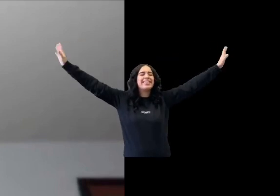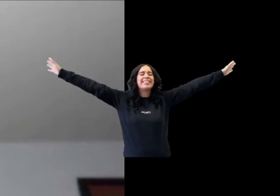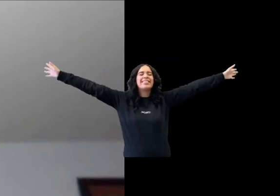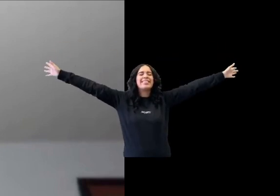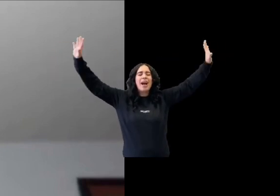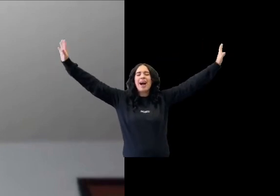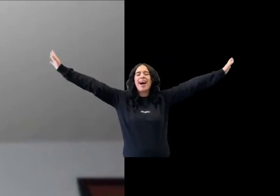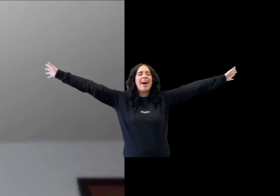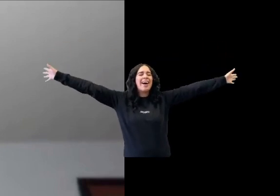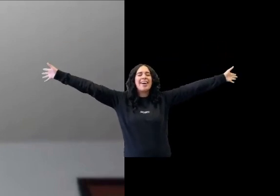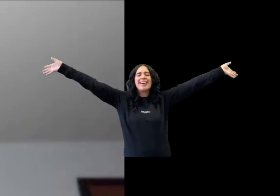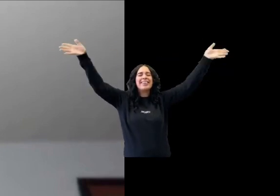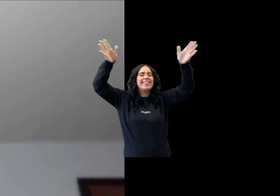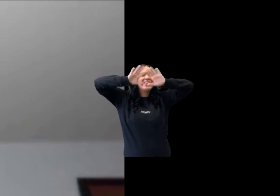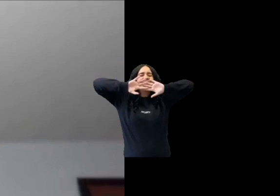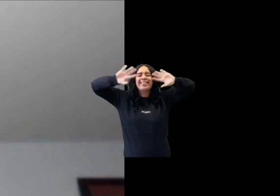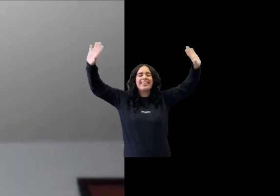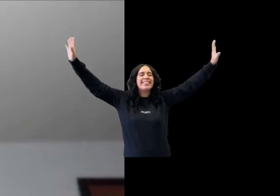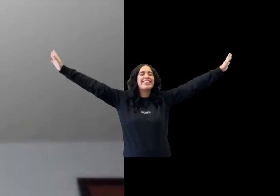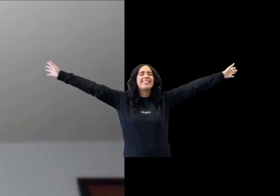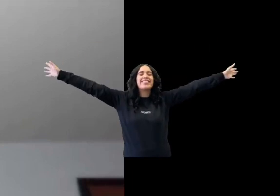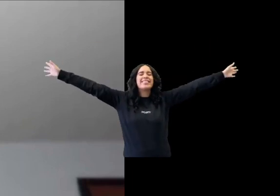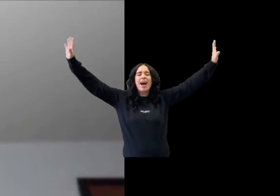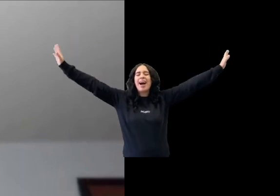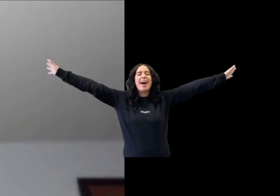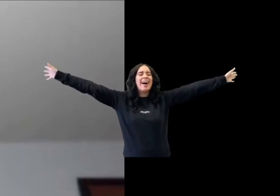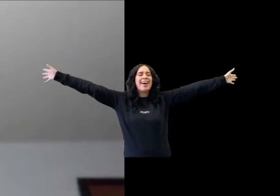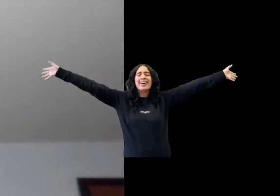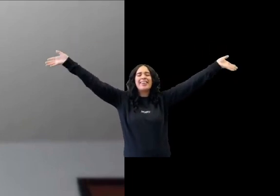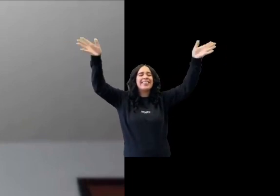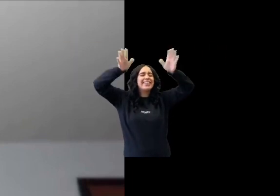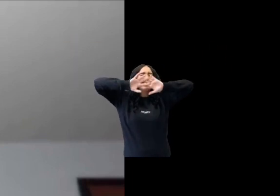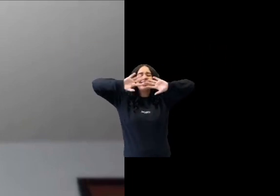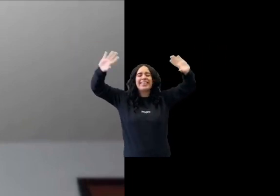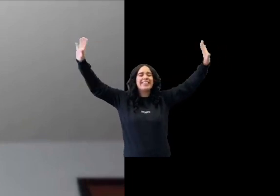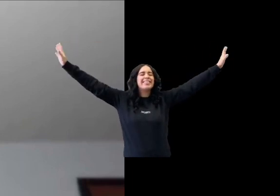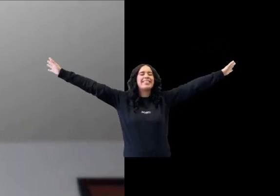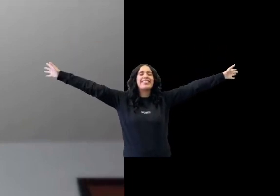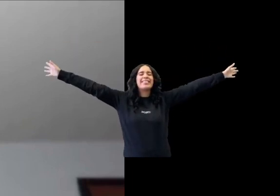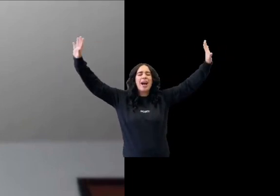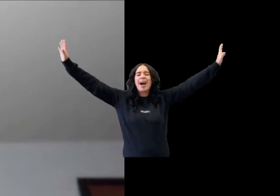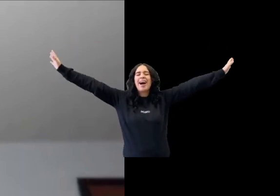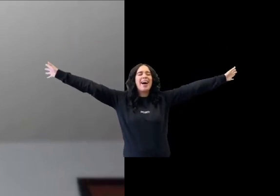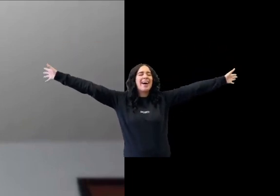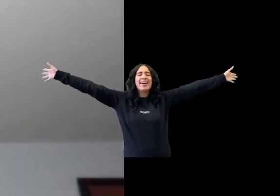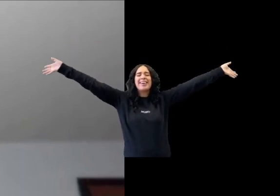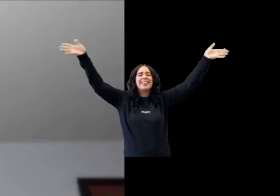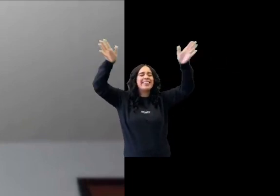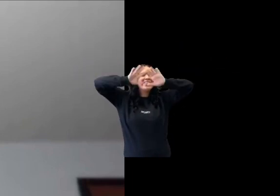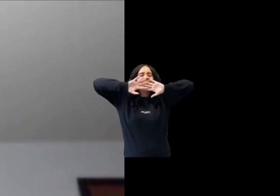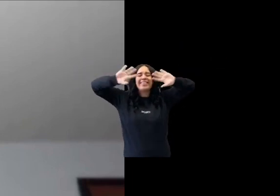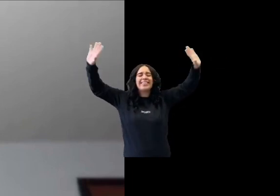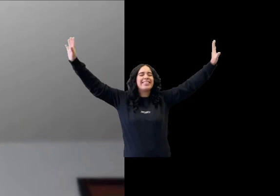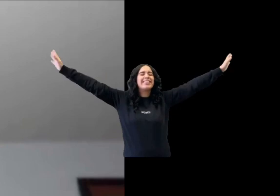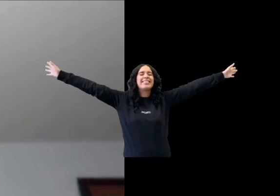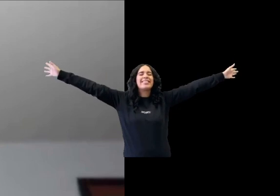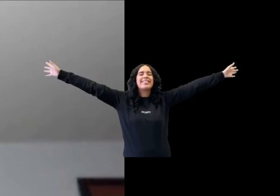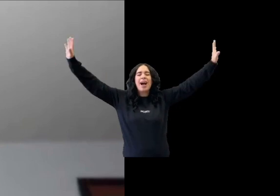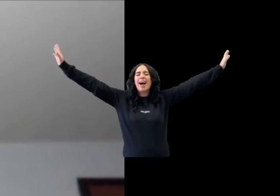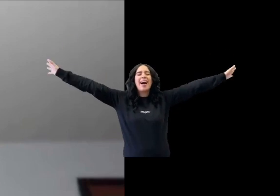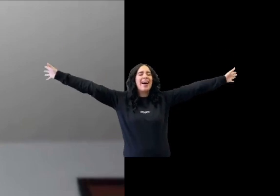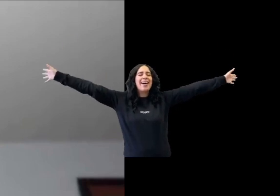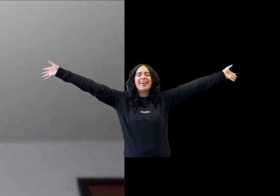I don't know, y'all. I don't know if she's trying to break up with Chris or Chris got in her behind. Chris might have gave her the